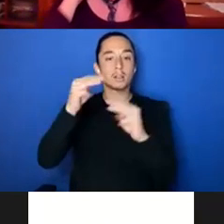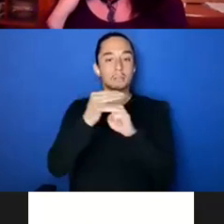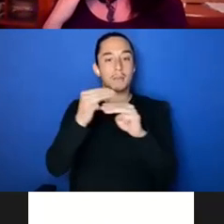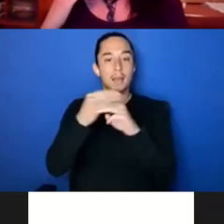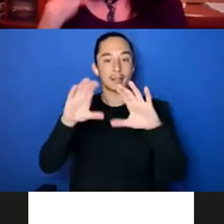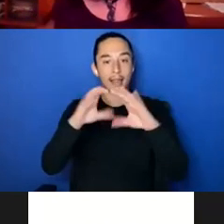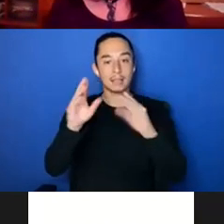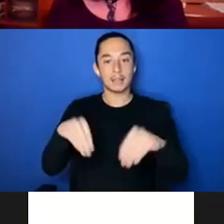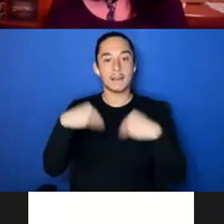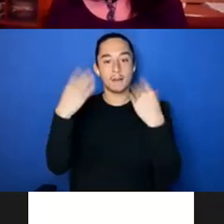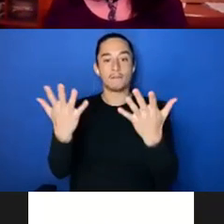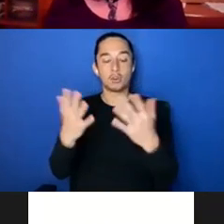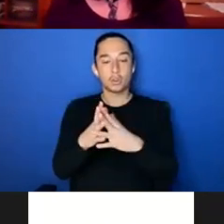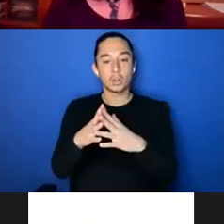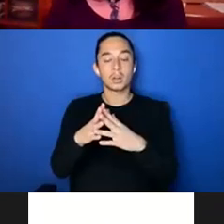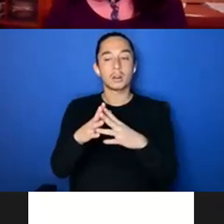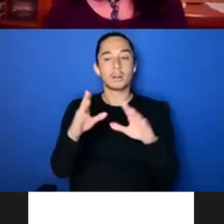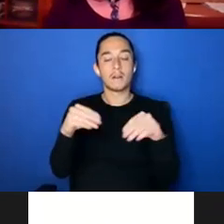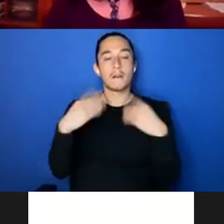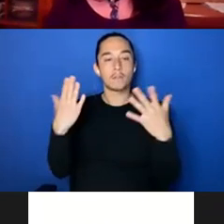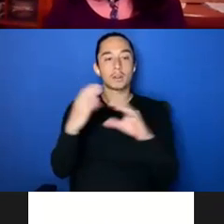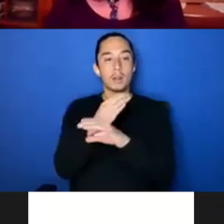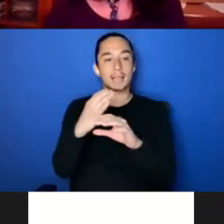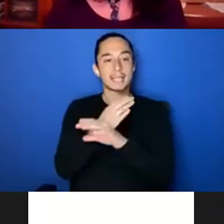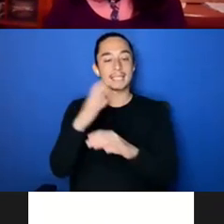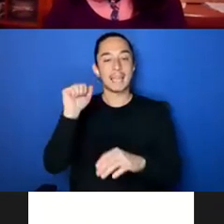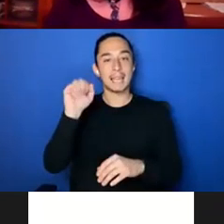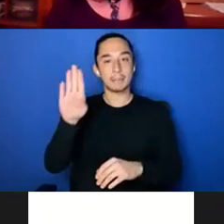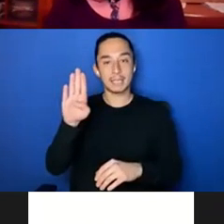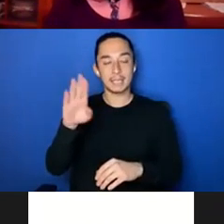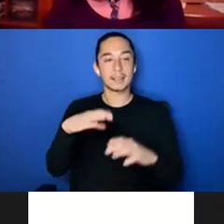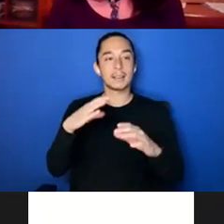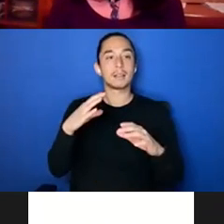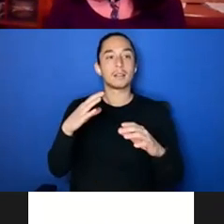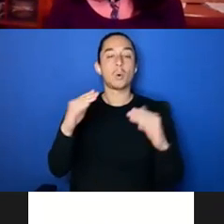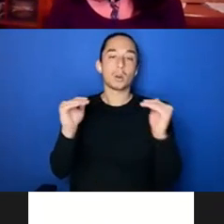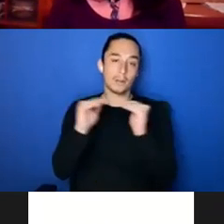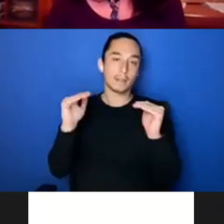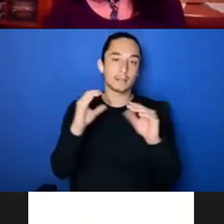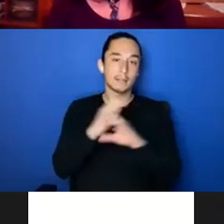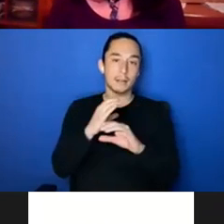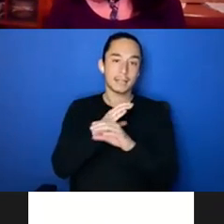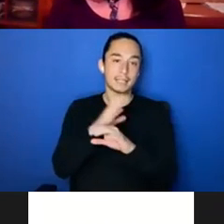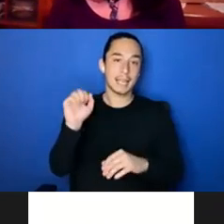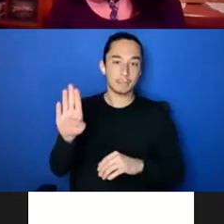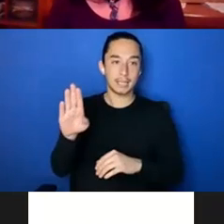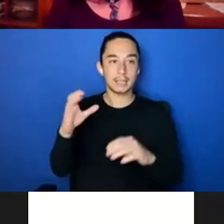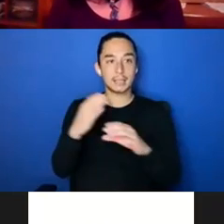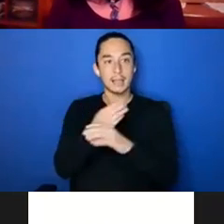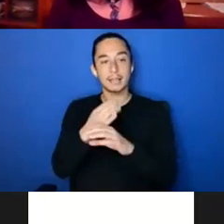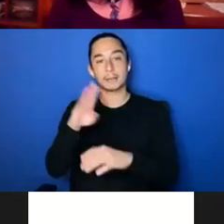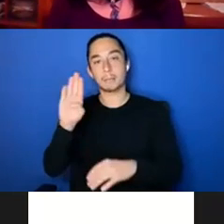that we offer, which offer calculus AB and calculus, or the equivalent of calculus AB and calculus